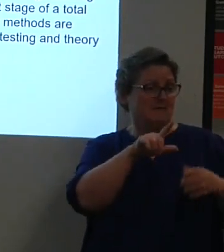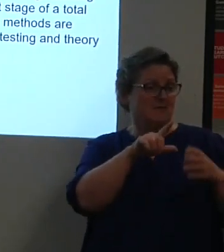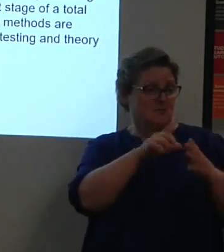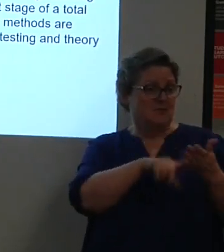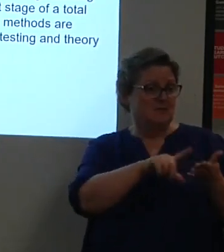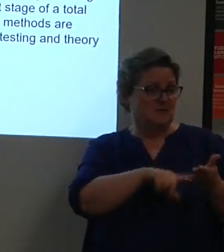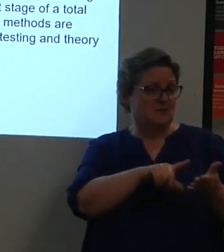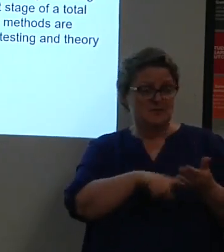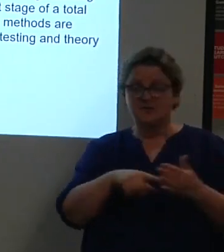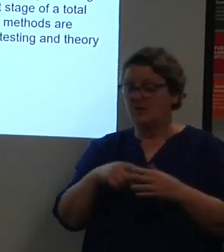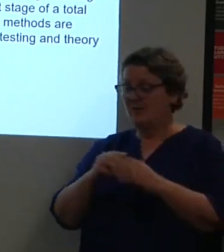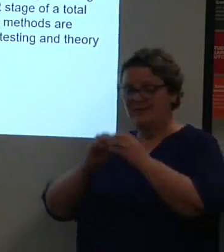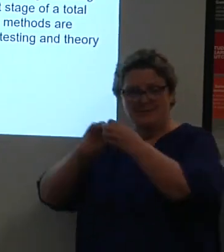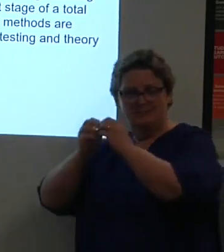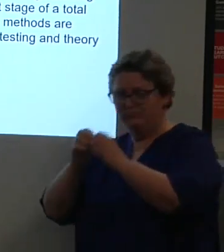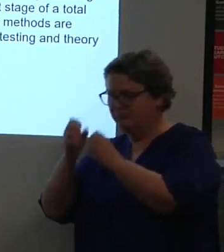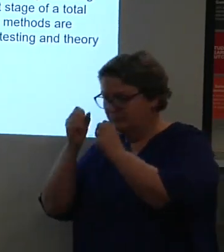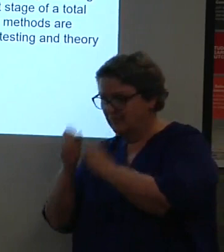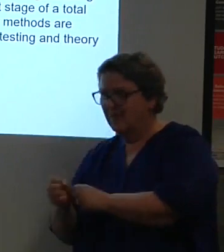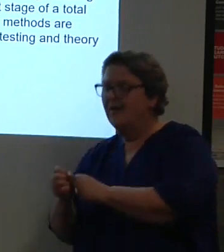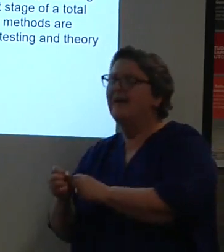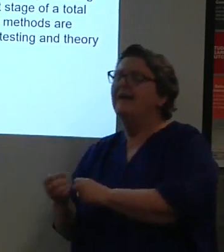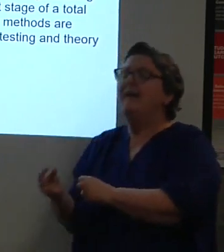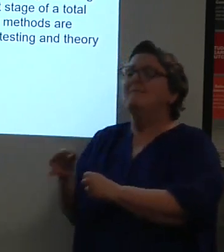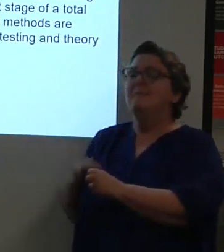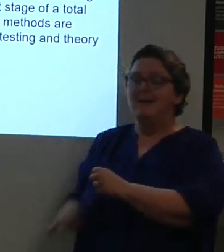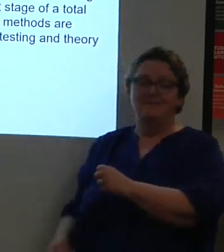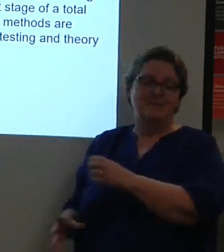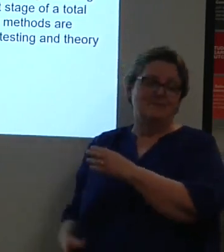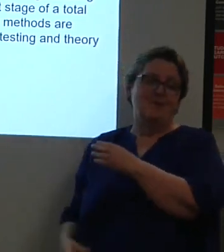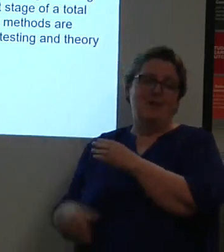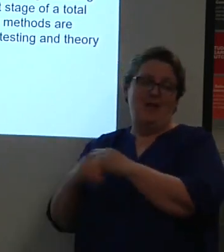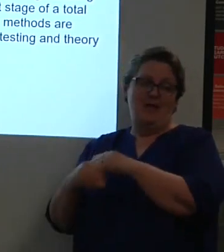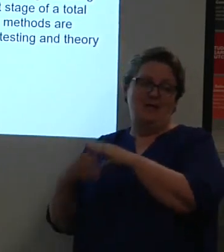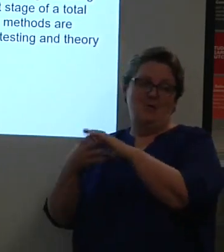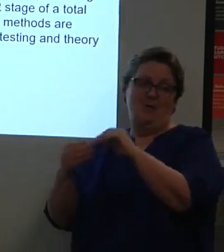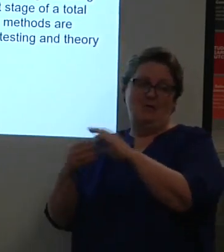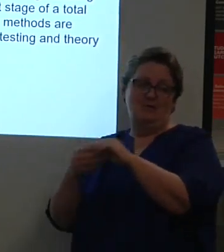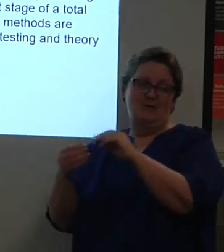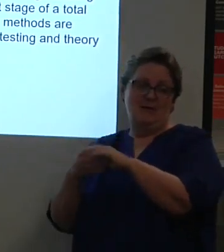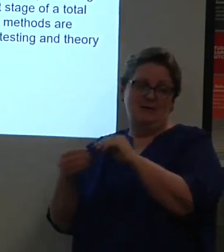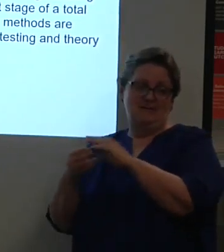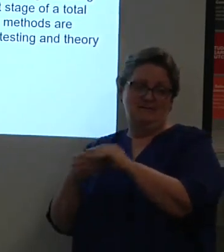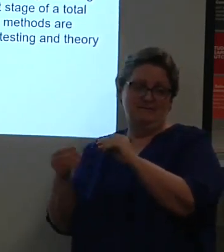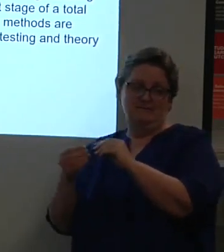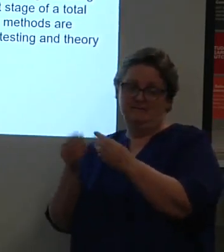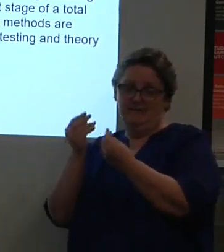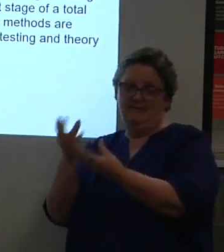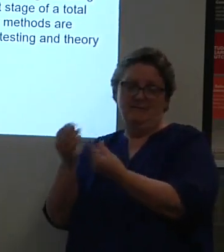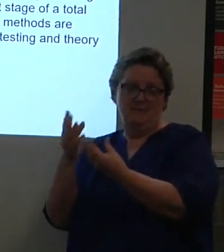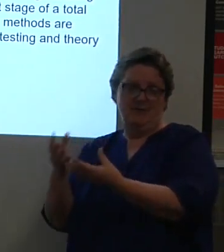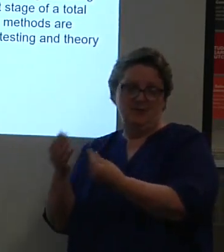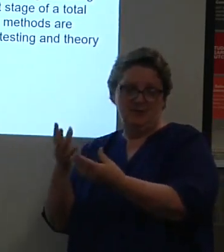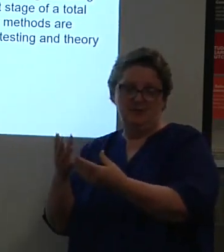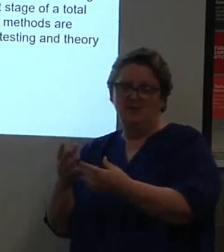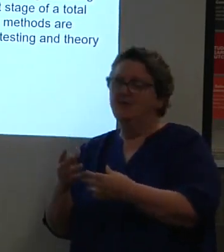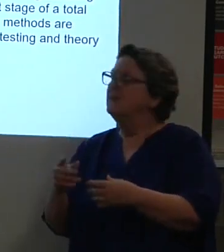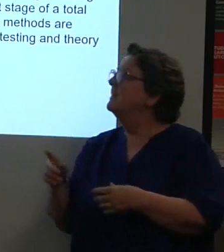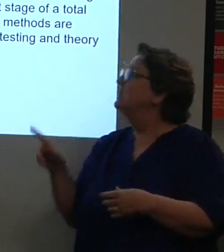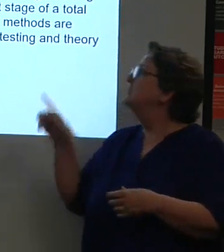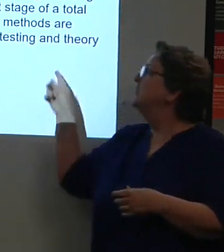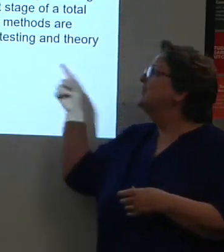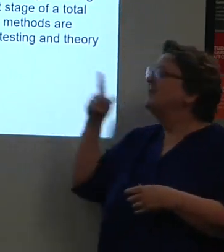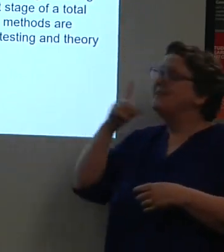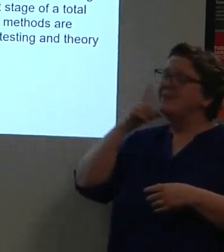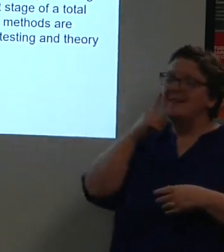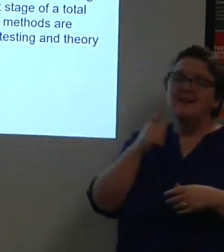from having qualitative stories as a way to explore what's happening in that field, right? So you can think of these as individual stories,